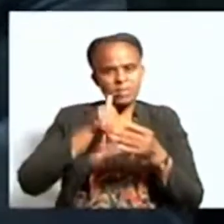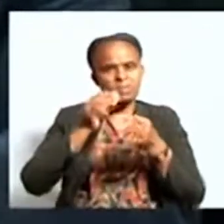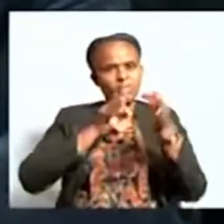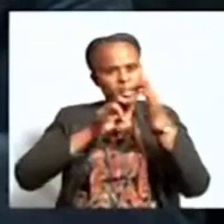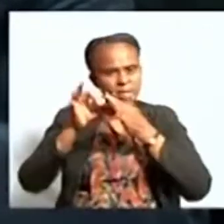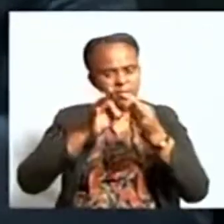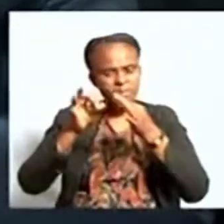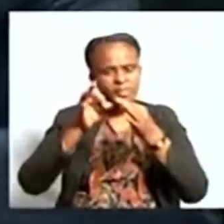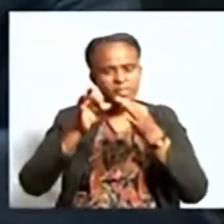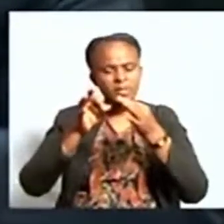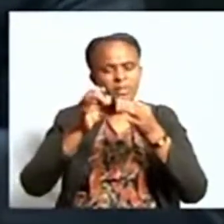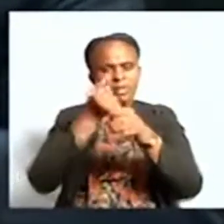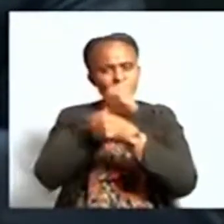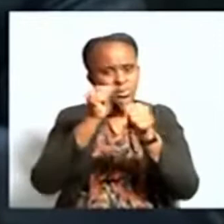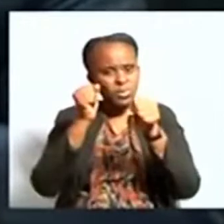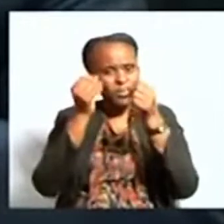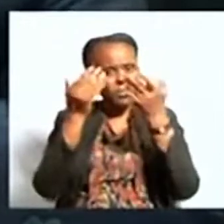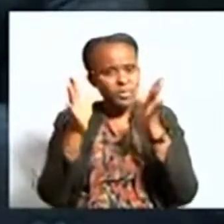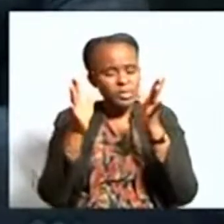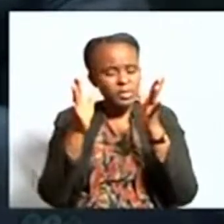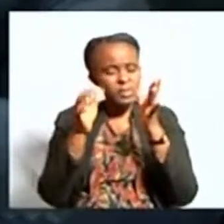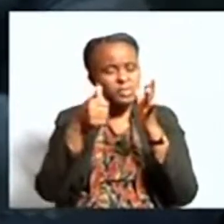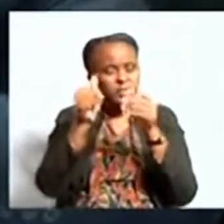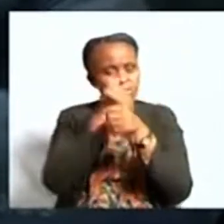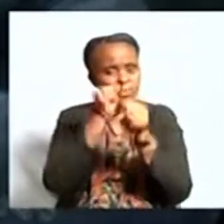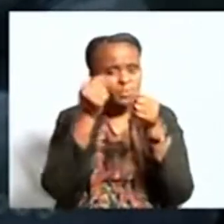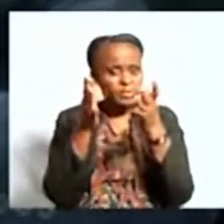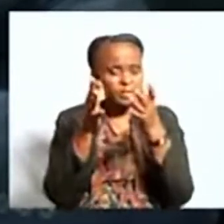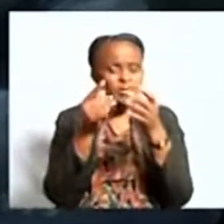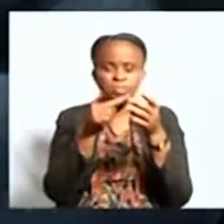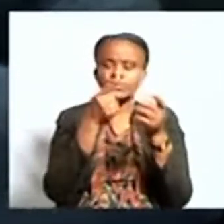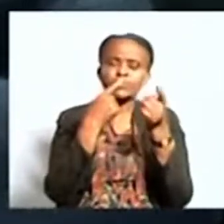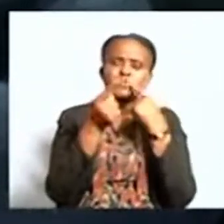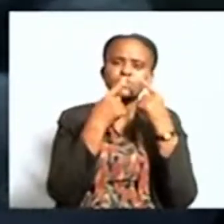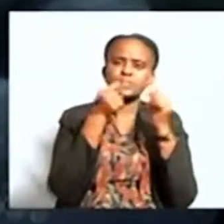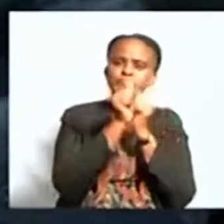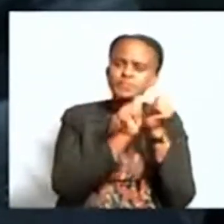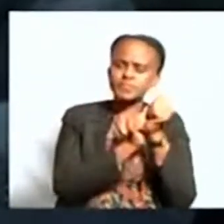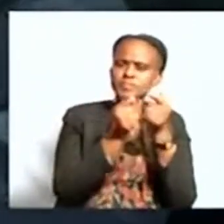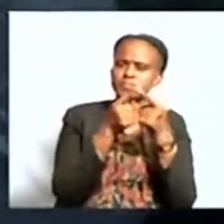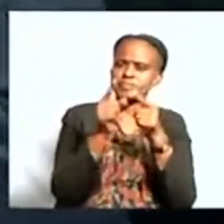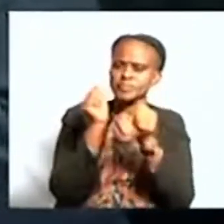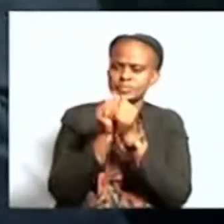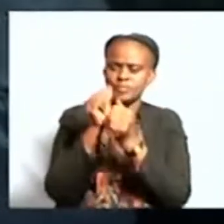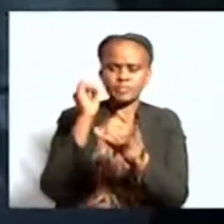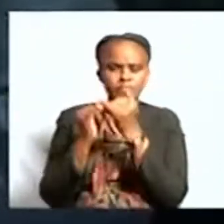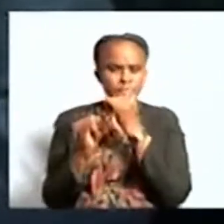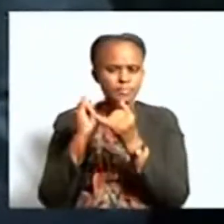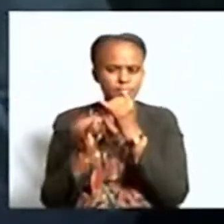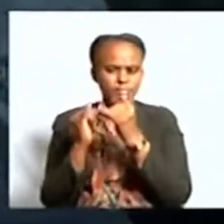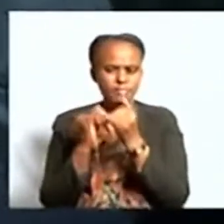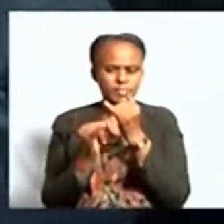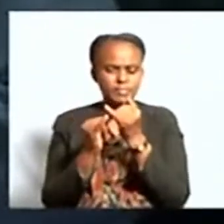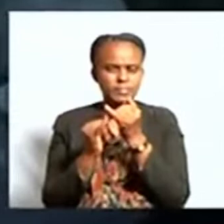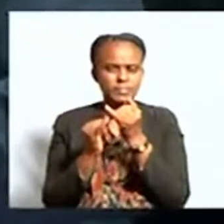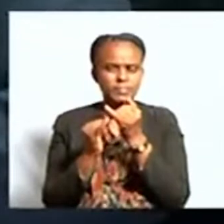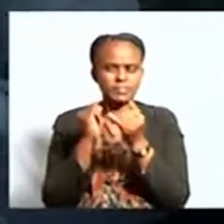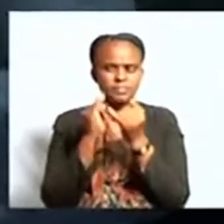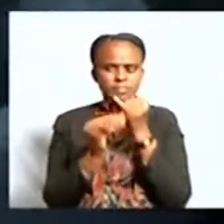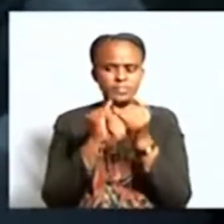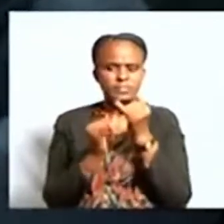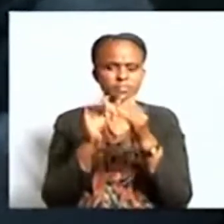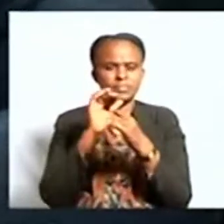I don't know, did you address that? Did you address that? Because you have just talked about the difference between the last hundreds